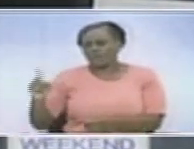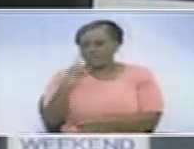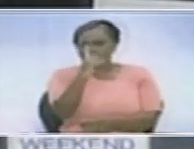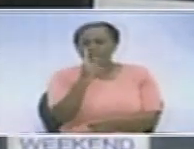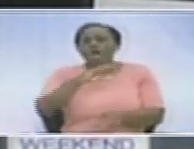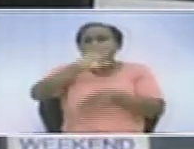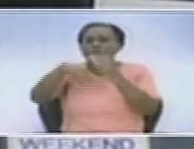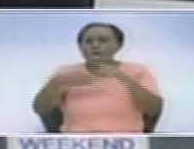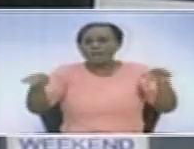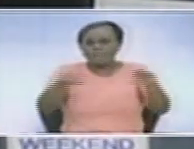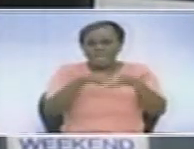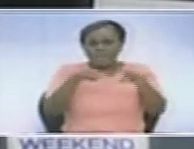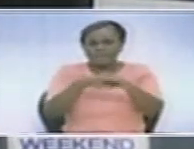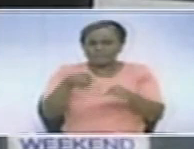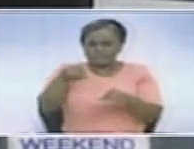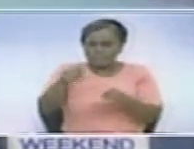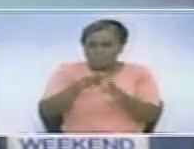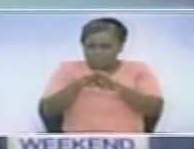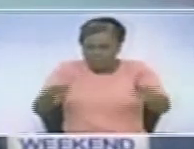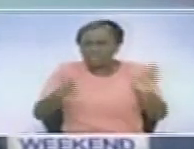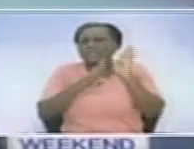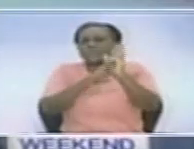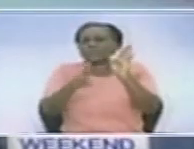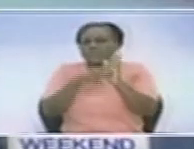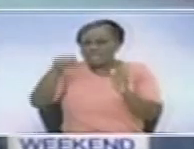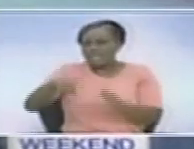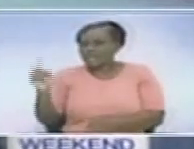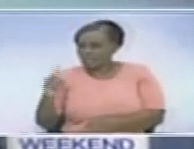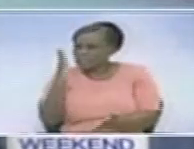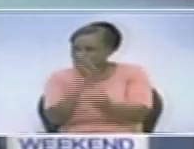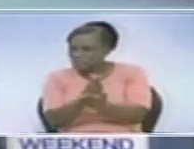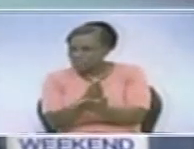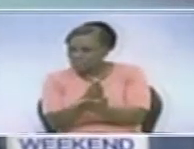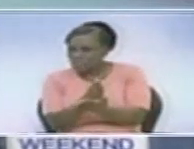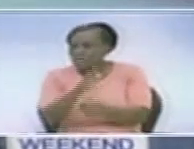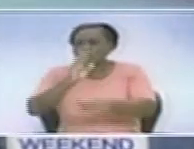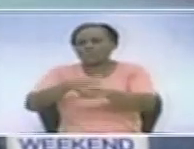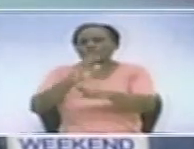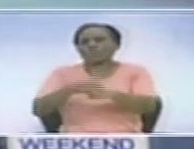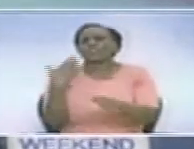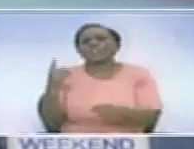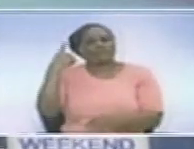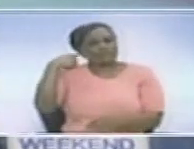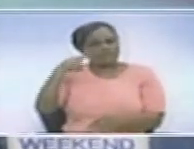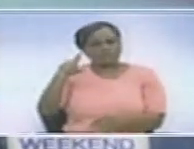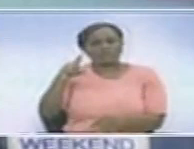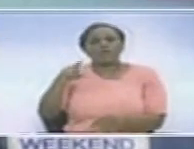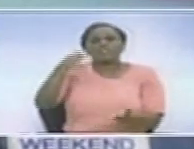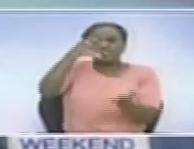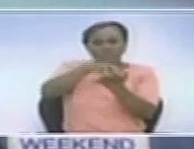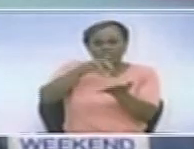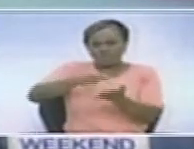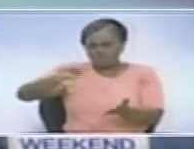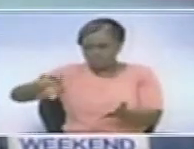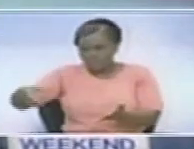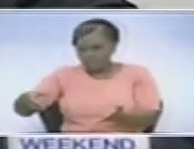now have some permanent representation in Nairobi as well. And that's a good thing for the status of the city and of the country?